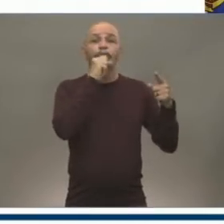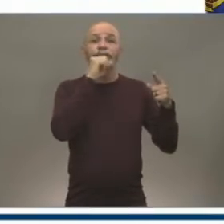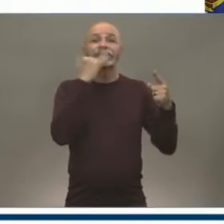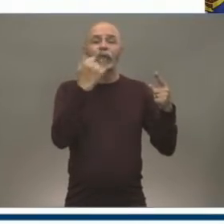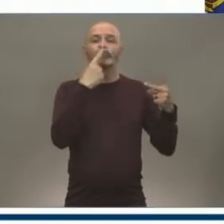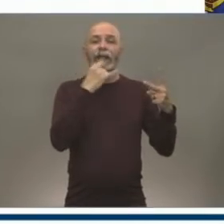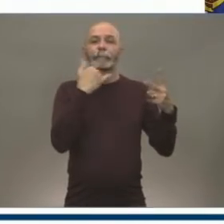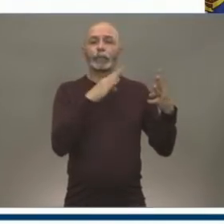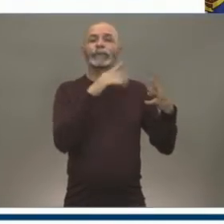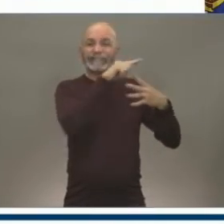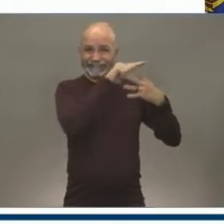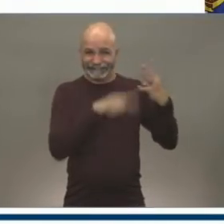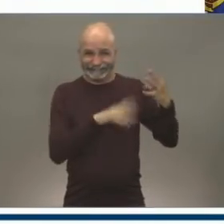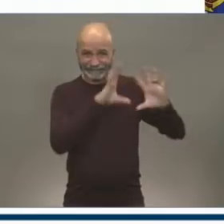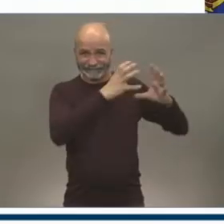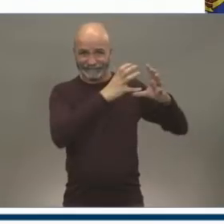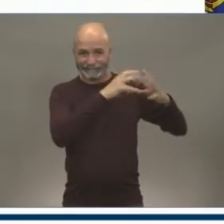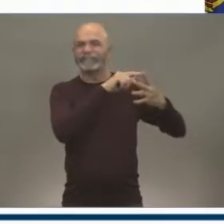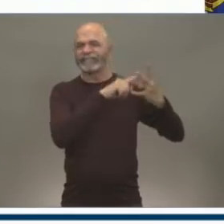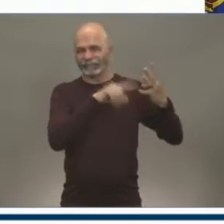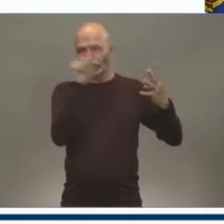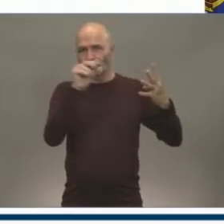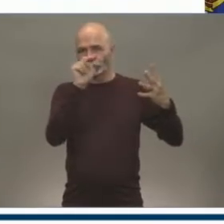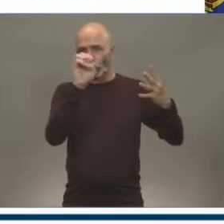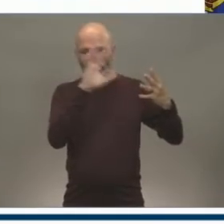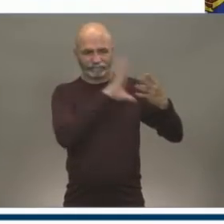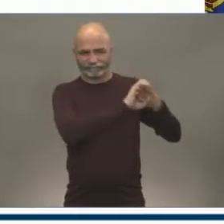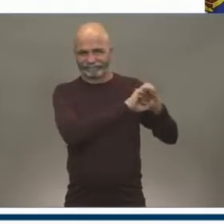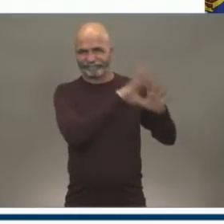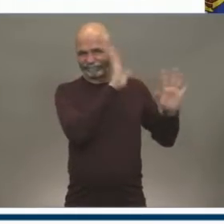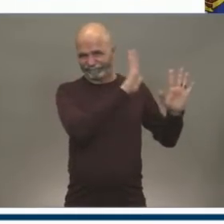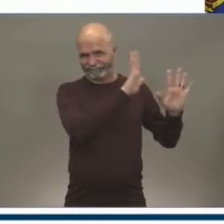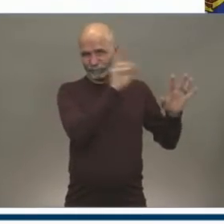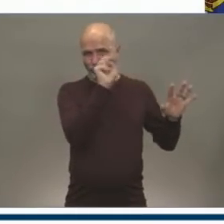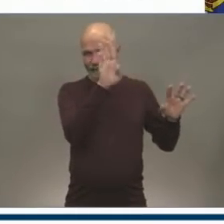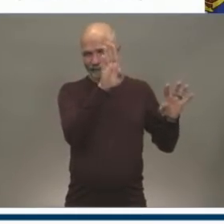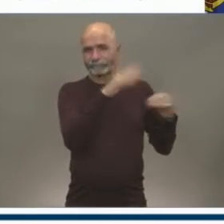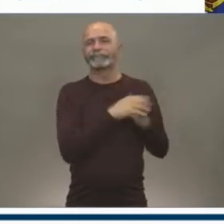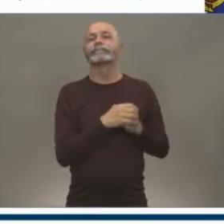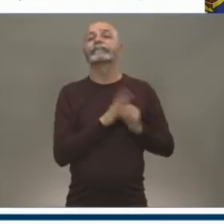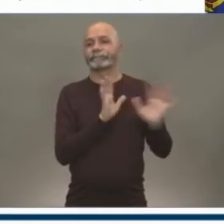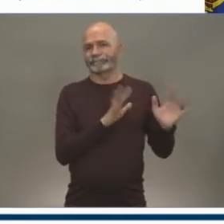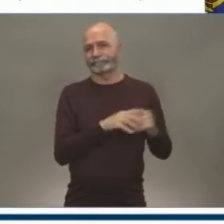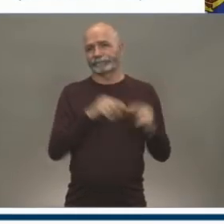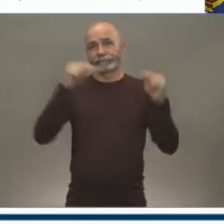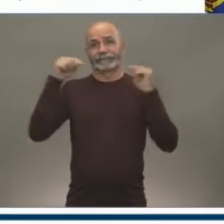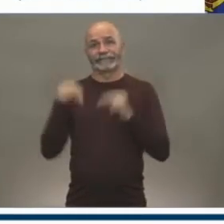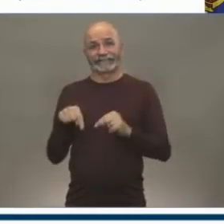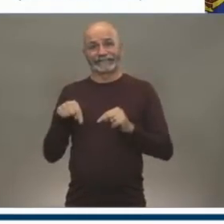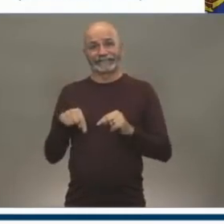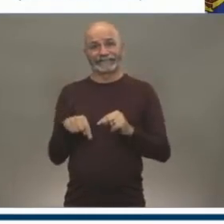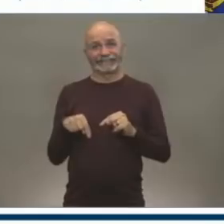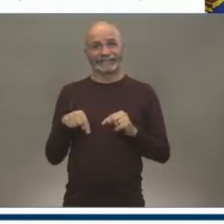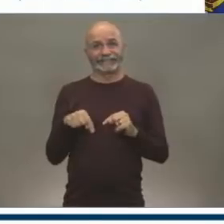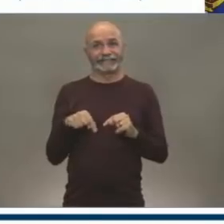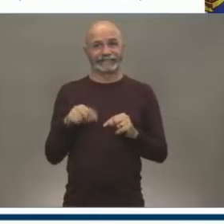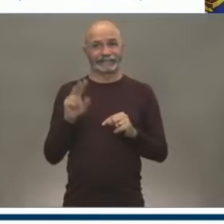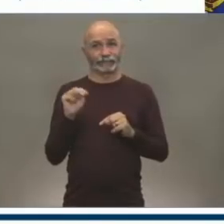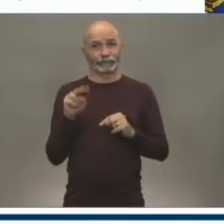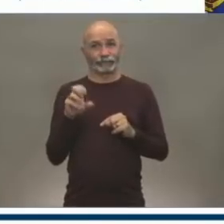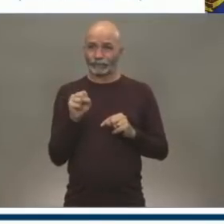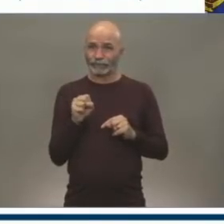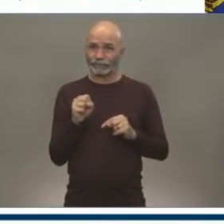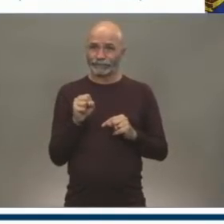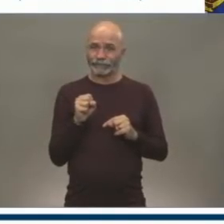to identify the zones where there are more cases, where the restrictions are tougher. In Nova Scotia, we've